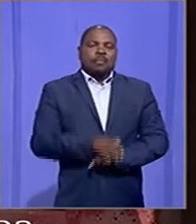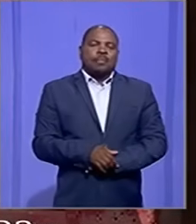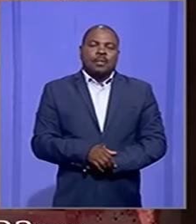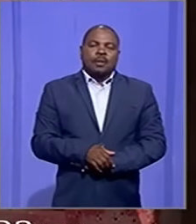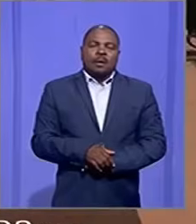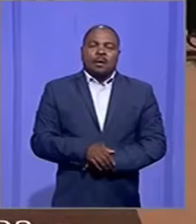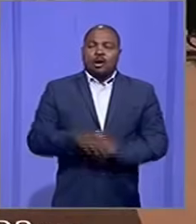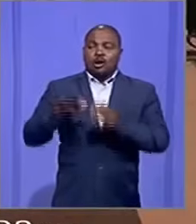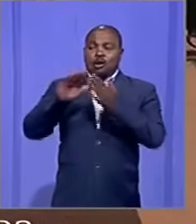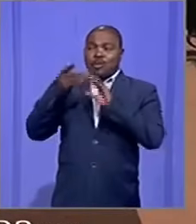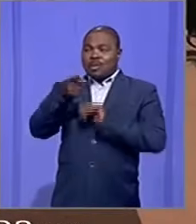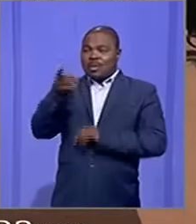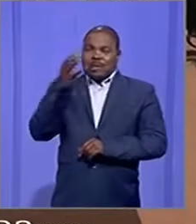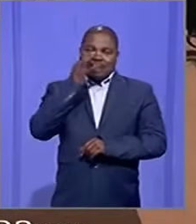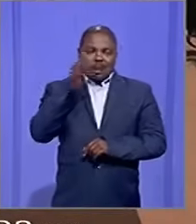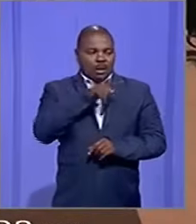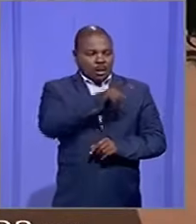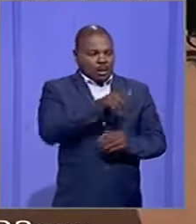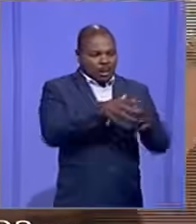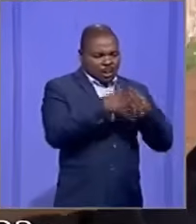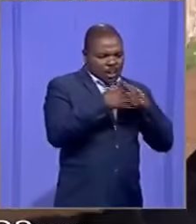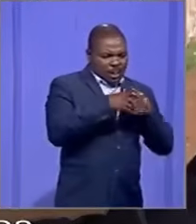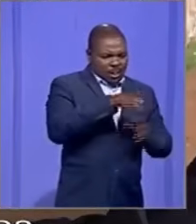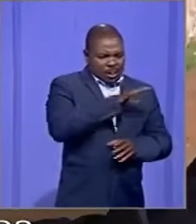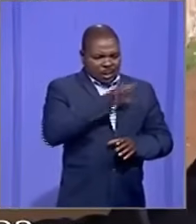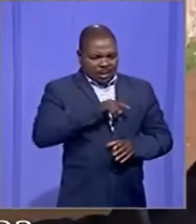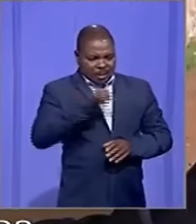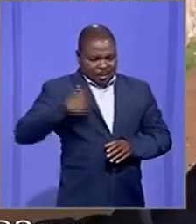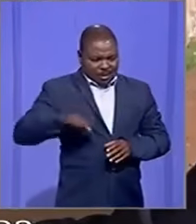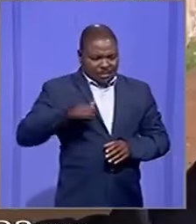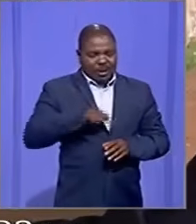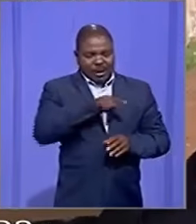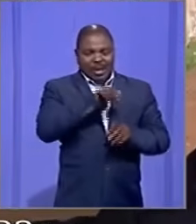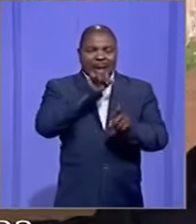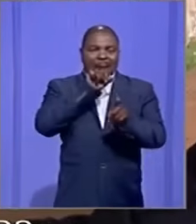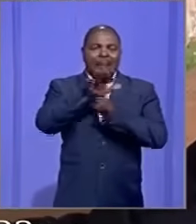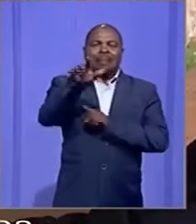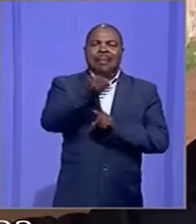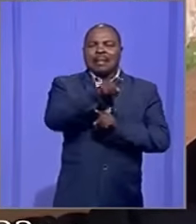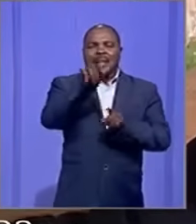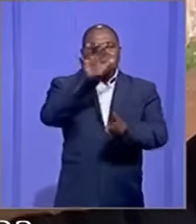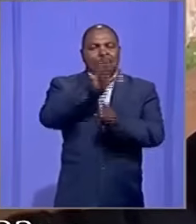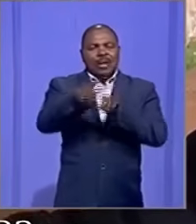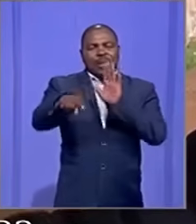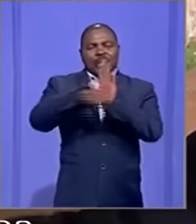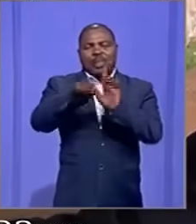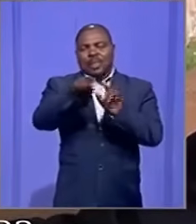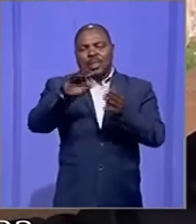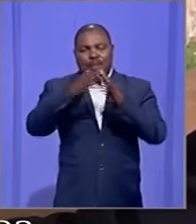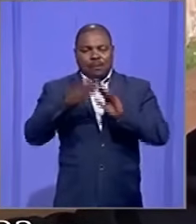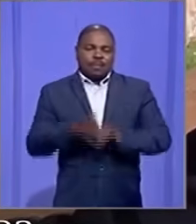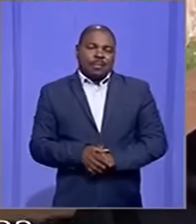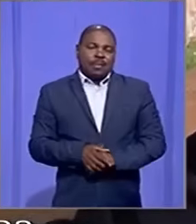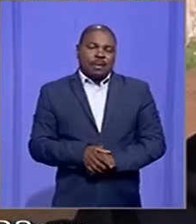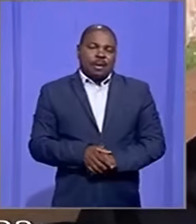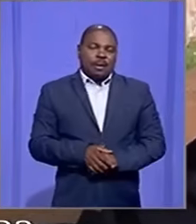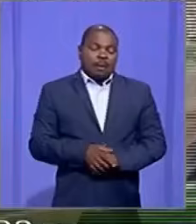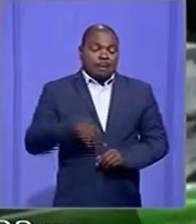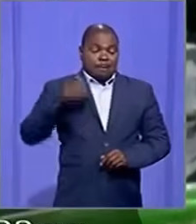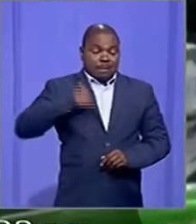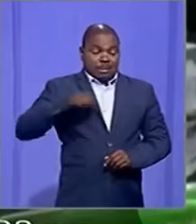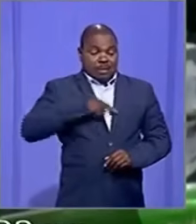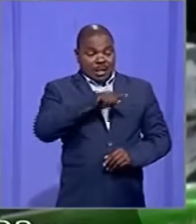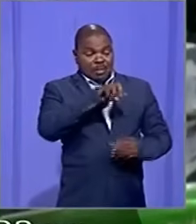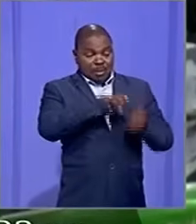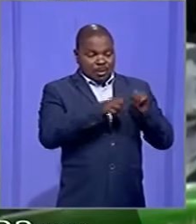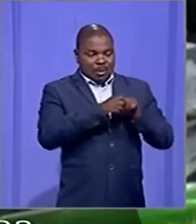tlhakatlhakano ya kwa masepaleng e ba mathata. Ka ke kutlwe monate ka ntho e etsahetseng ko municipality because of